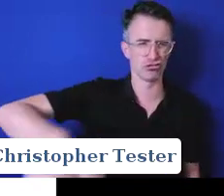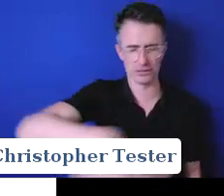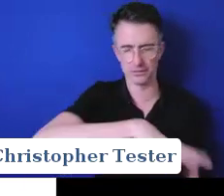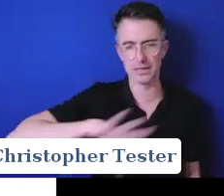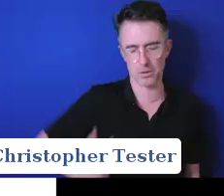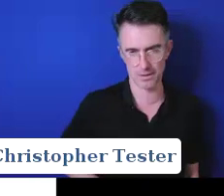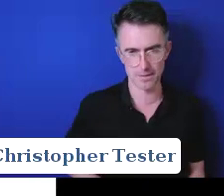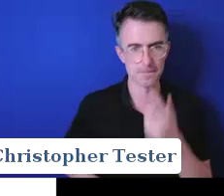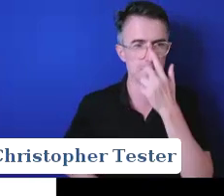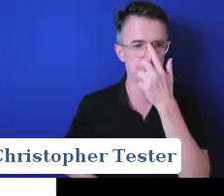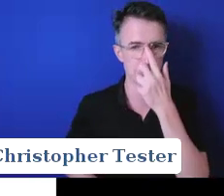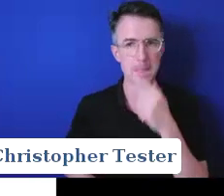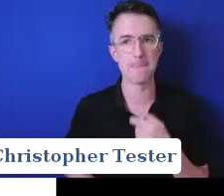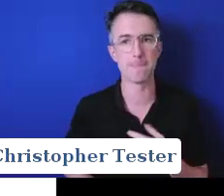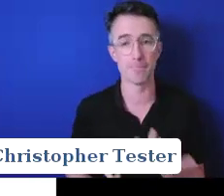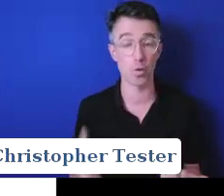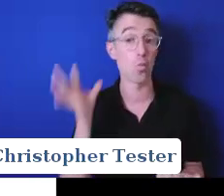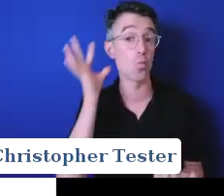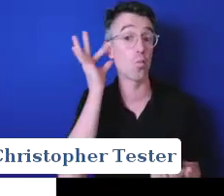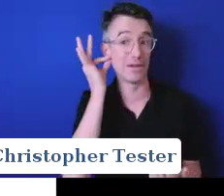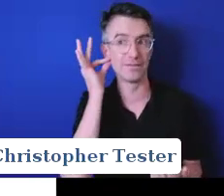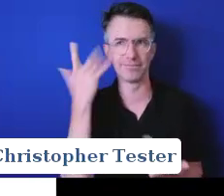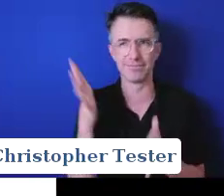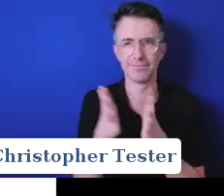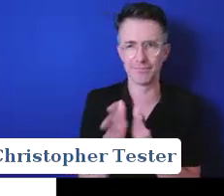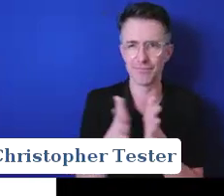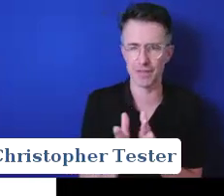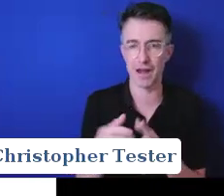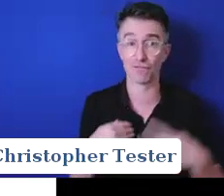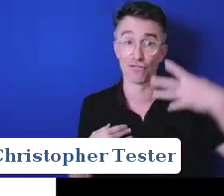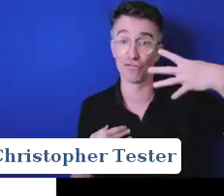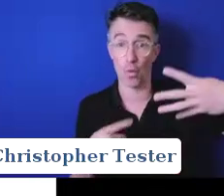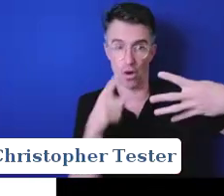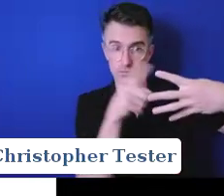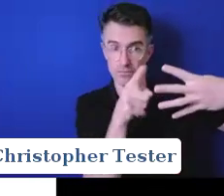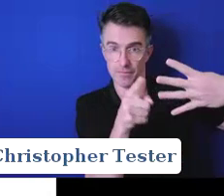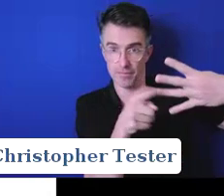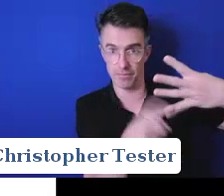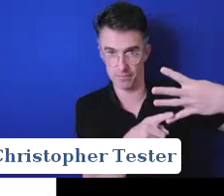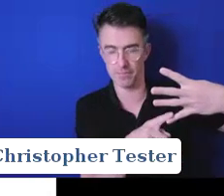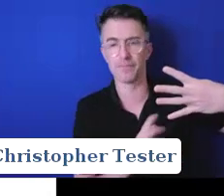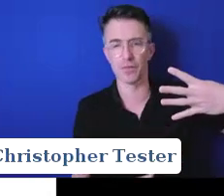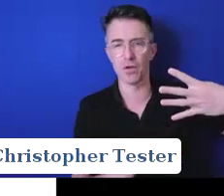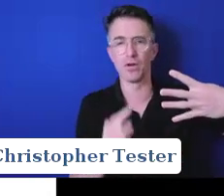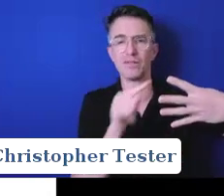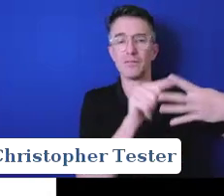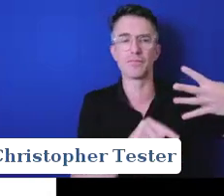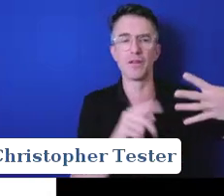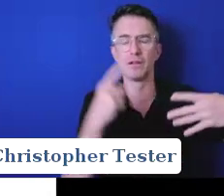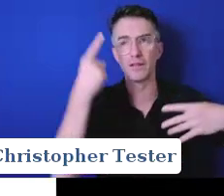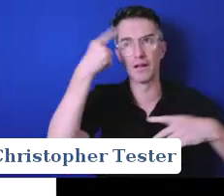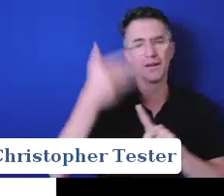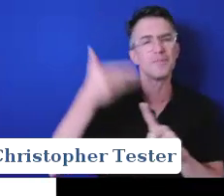in Cambodia. So basically, there are four steps at the commune level. The commune Sangkat is the lowest